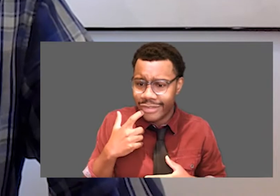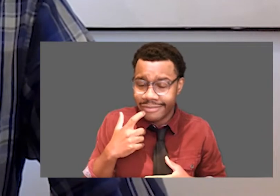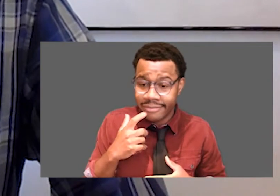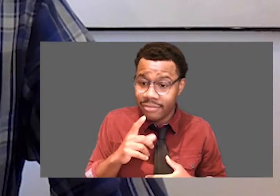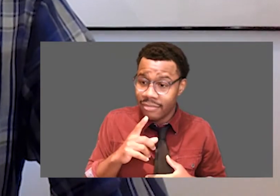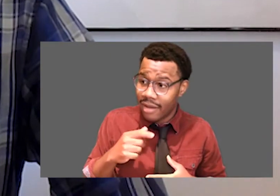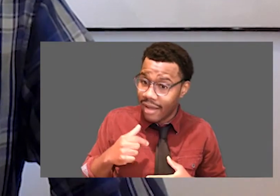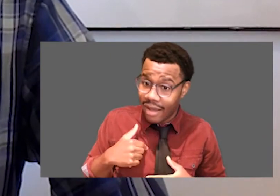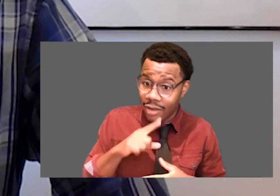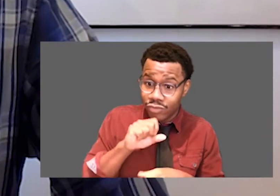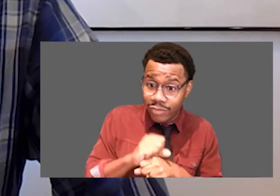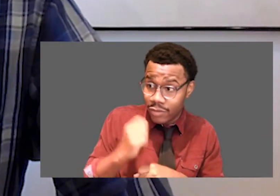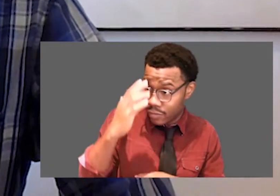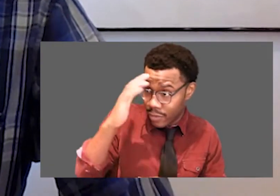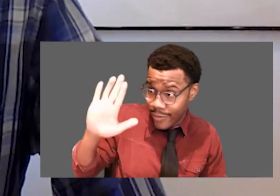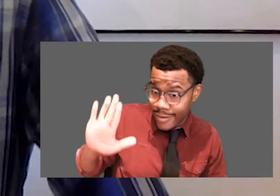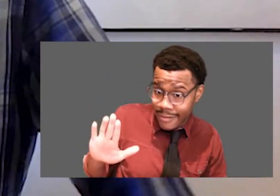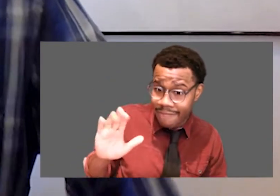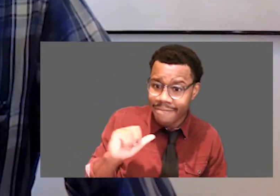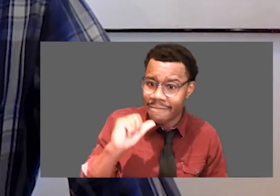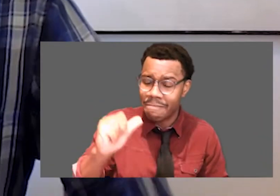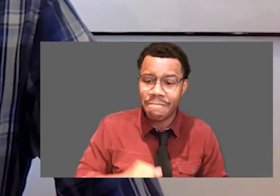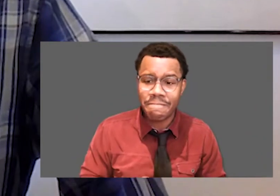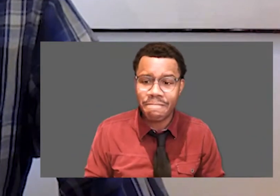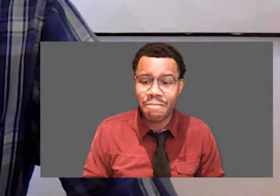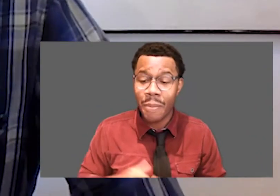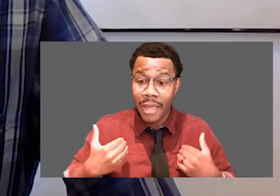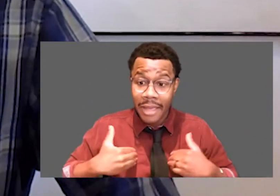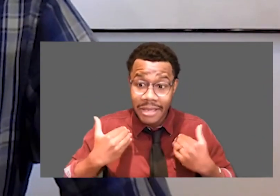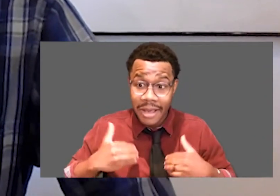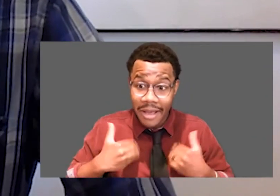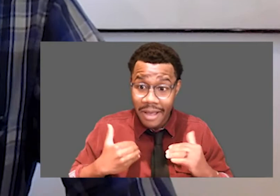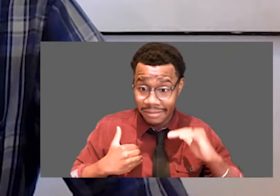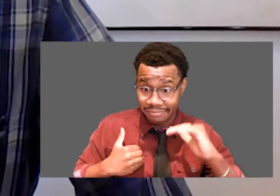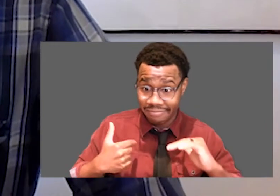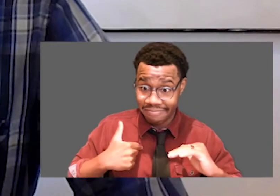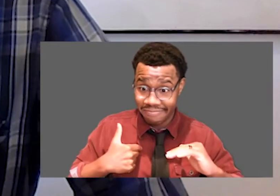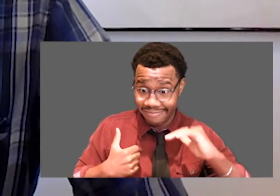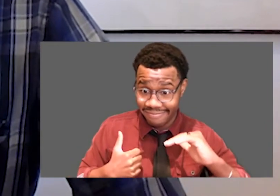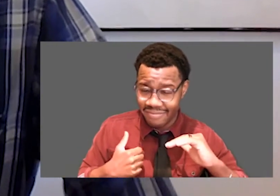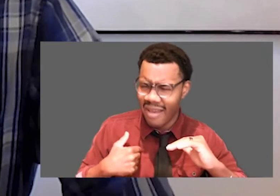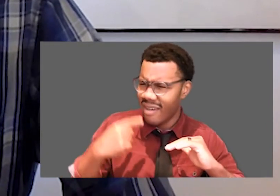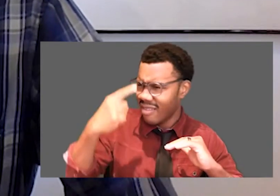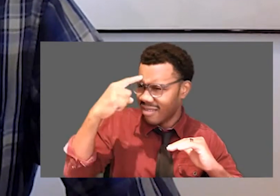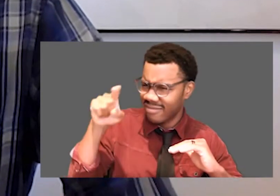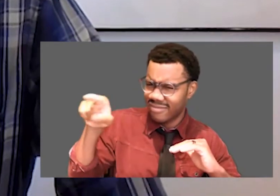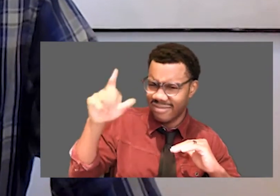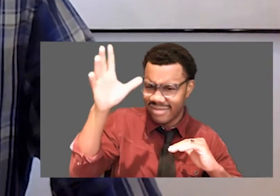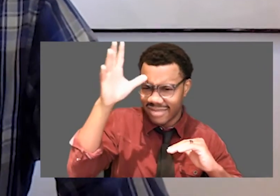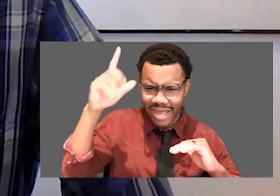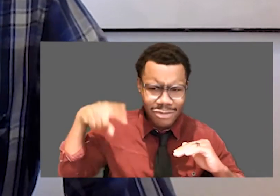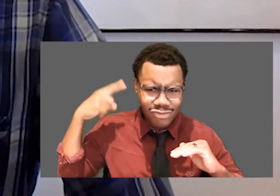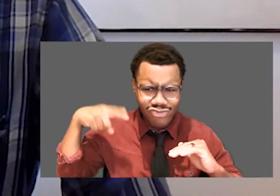When I was very young, I just thought he was either crazy or just angry, very angry.